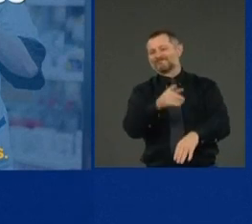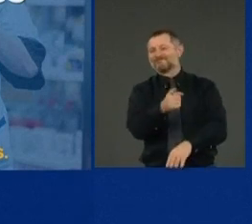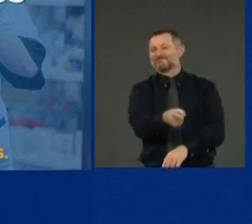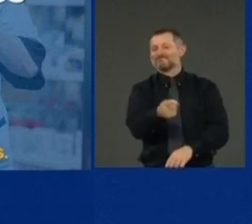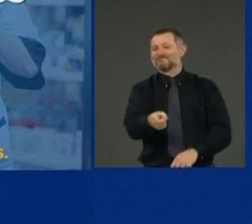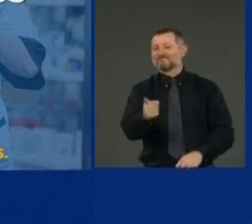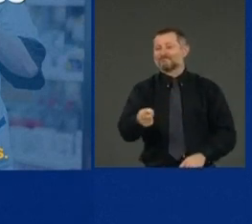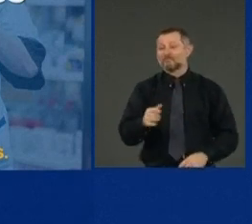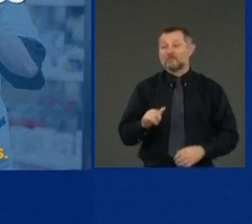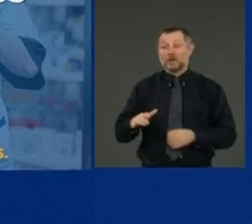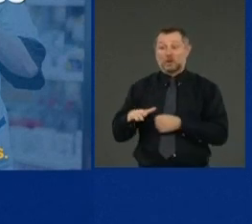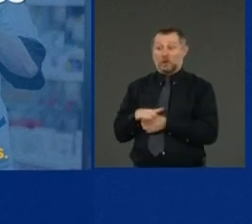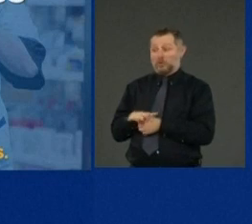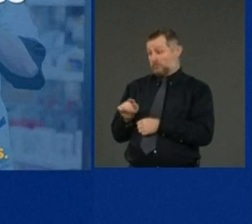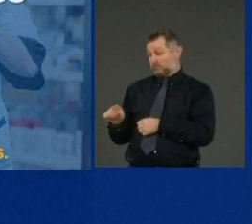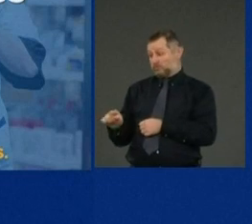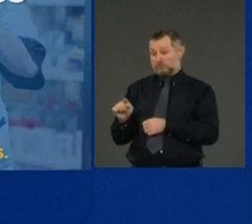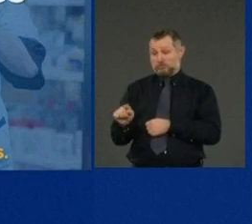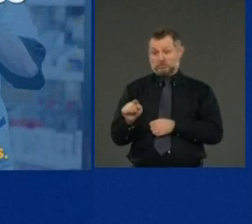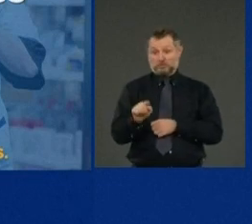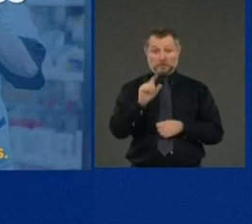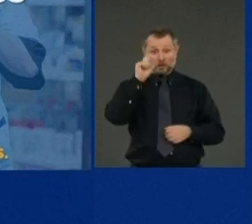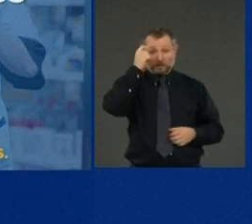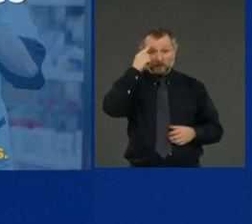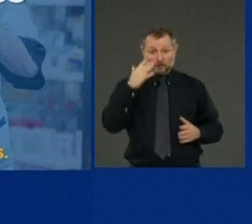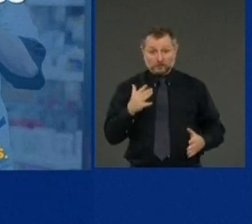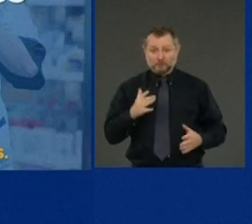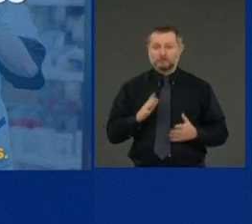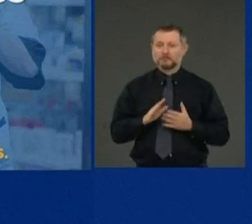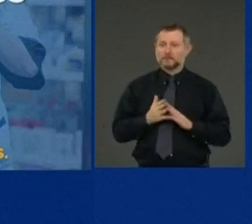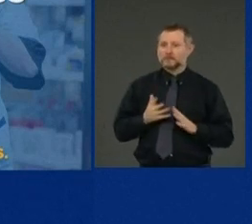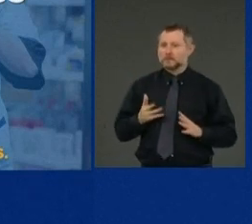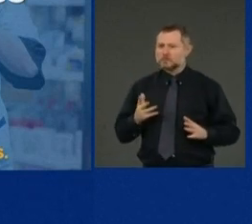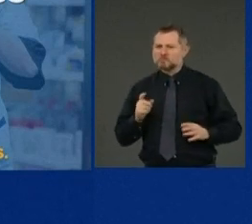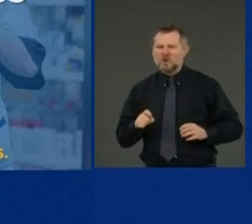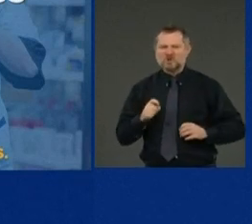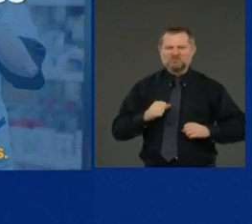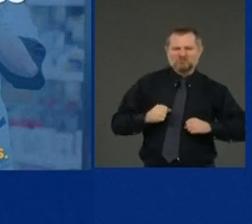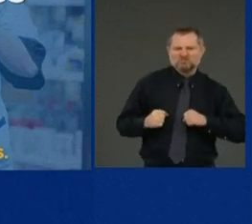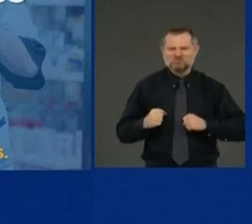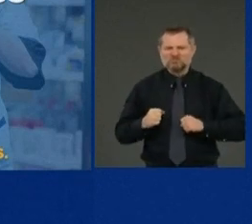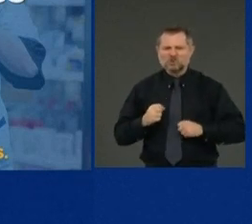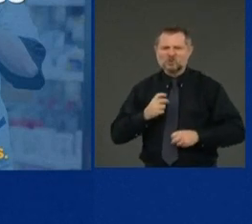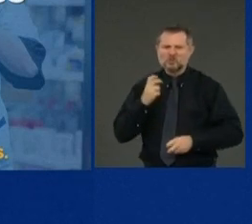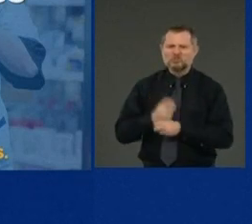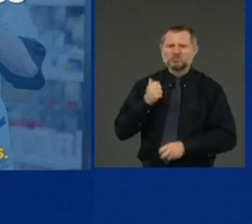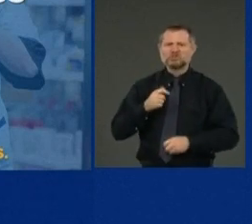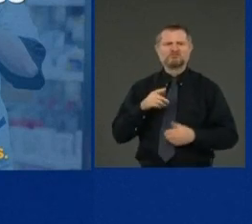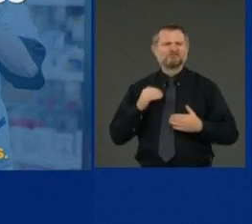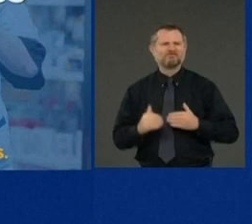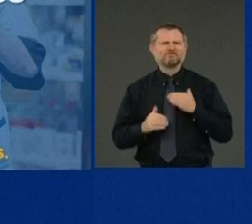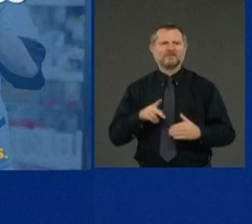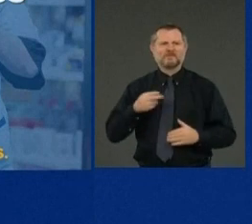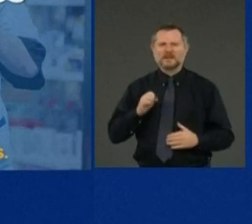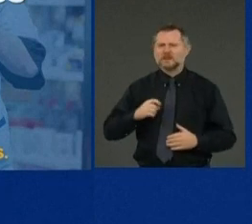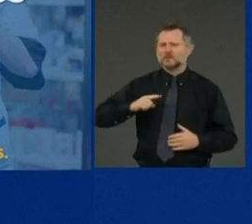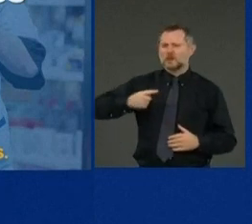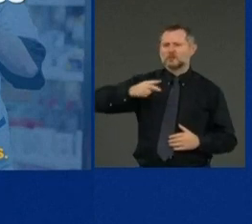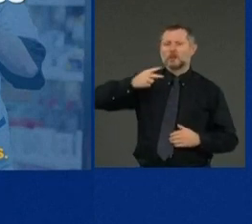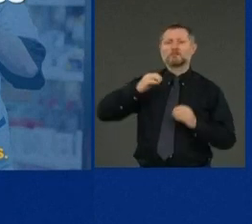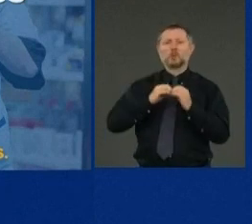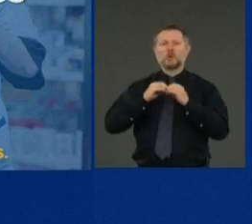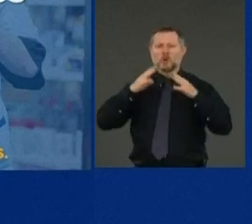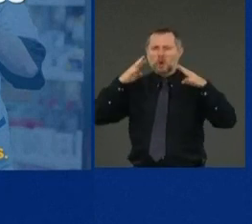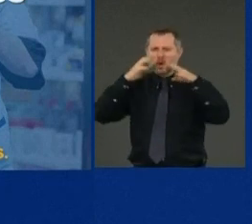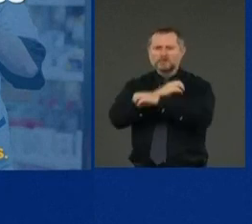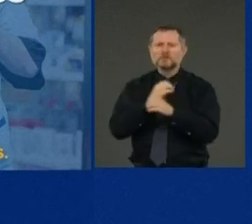more difficult as we go through these phases, because it gets more complicated and more people are coming into the